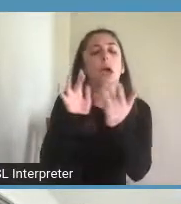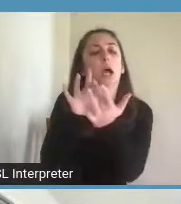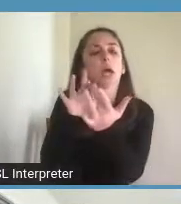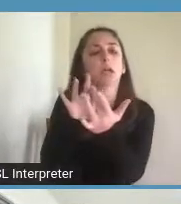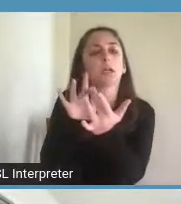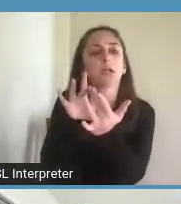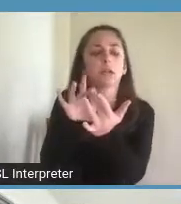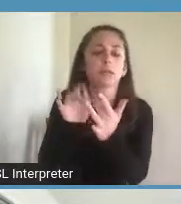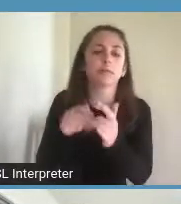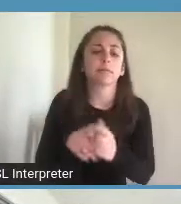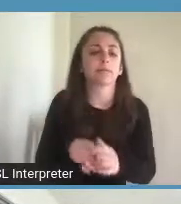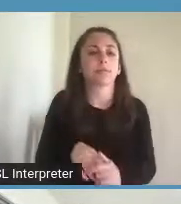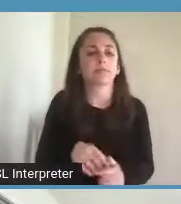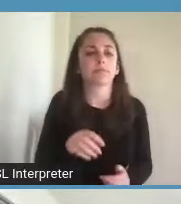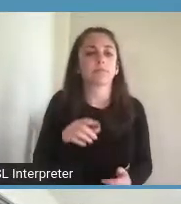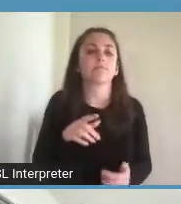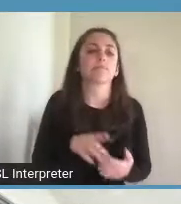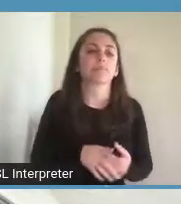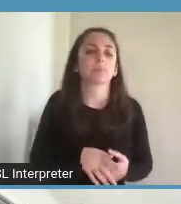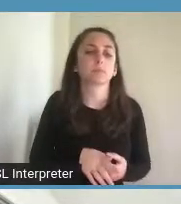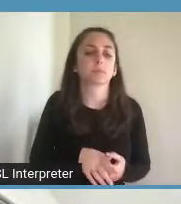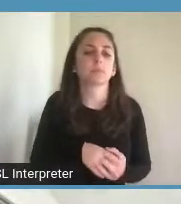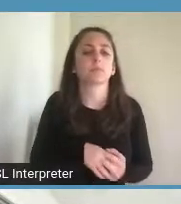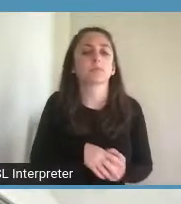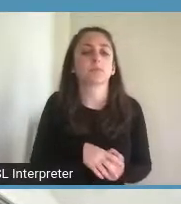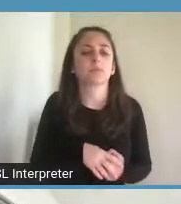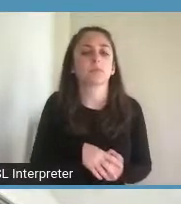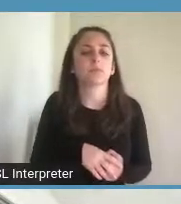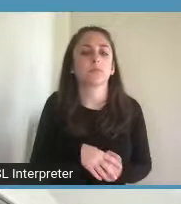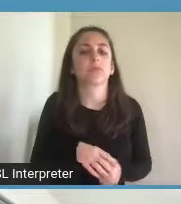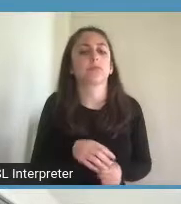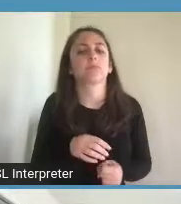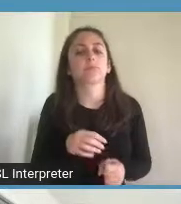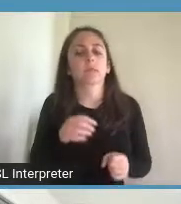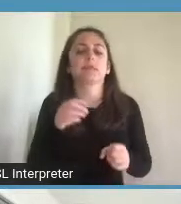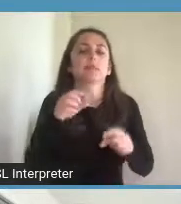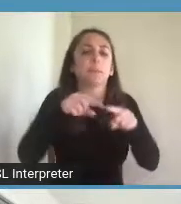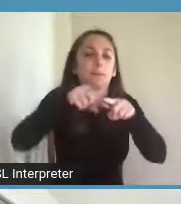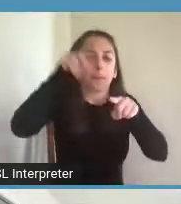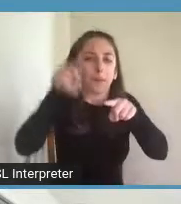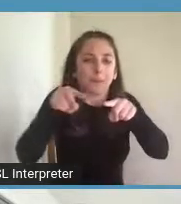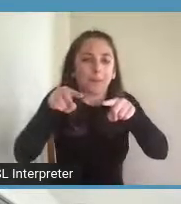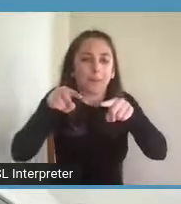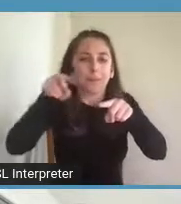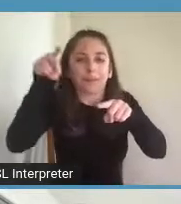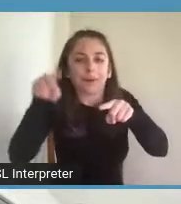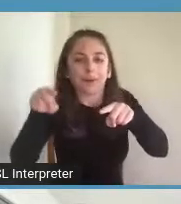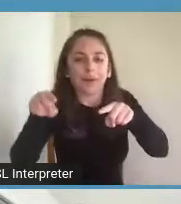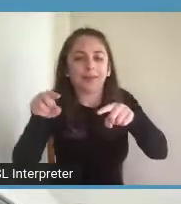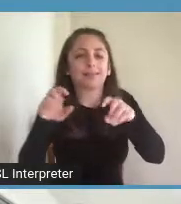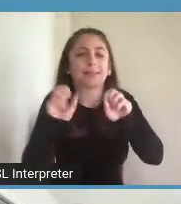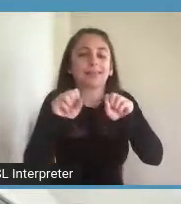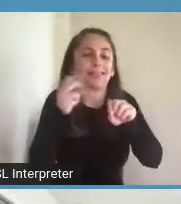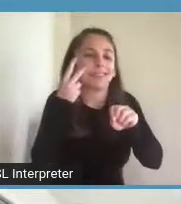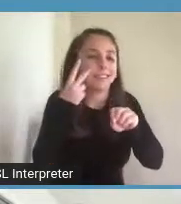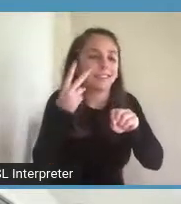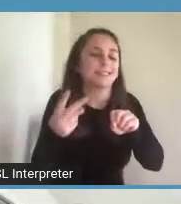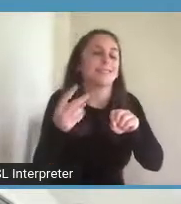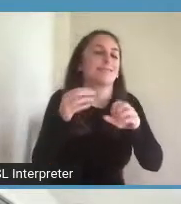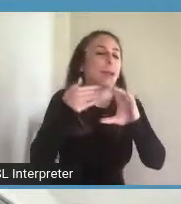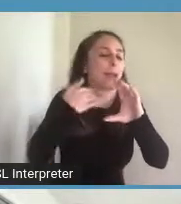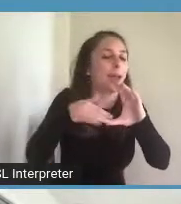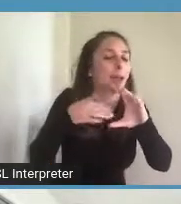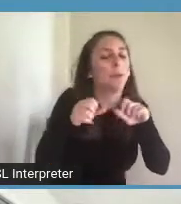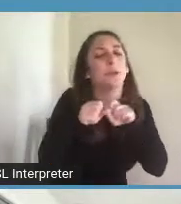pollution legislation. And so again, I can see little spikes. Those are when we sent out emails or did social media posts. And then I can